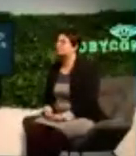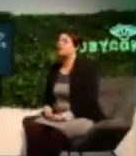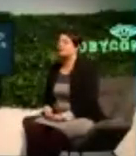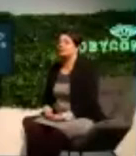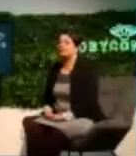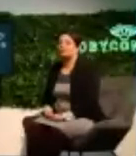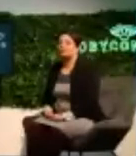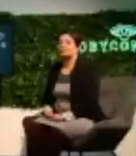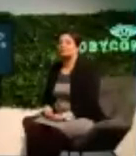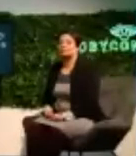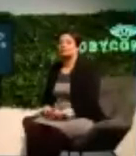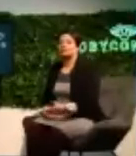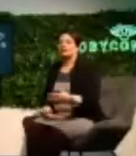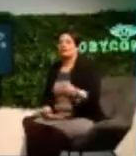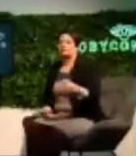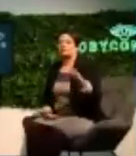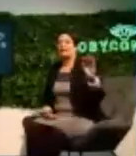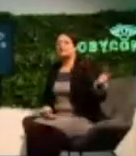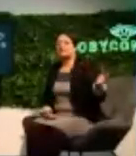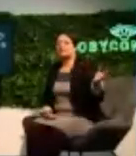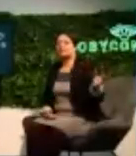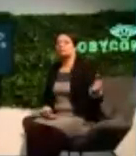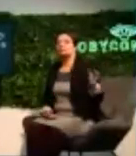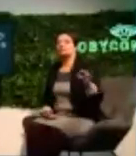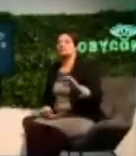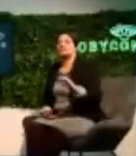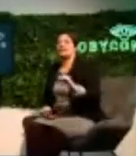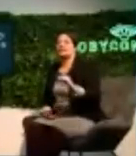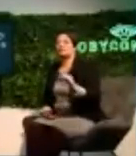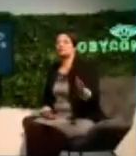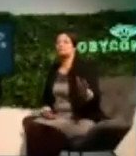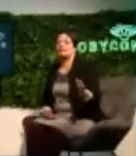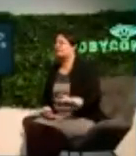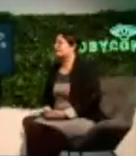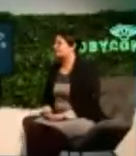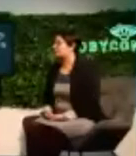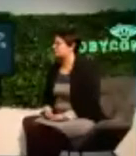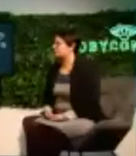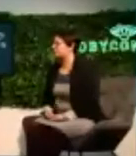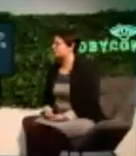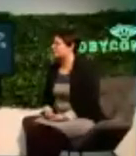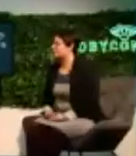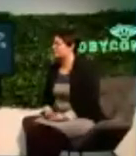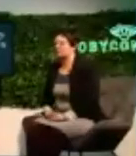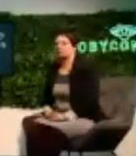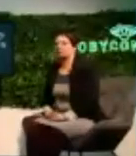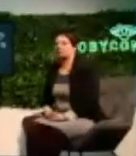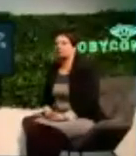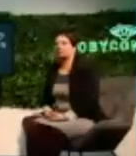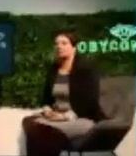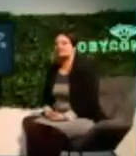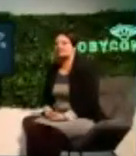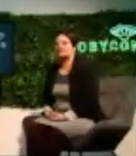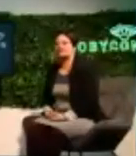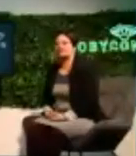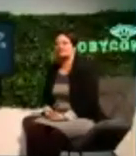than many other European countries. But the access isn't removed, it's just that through traffic that I think a lot of us battle with in